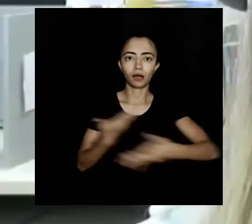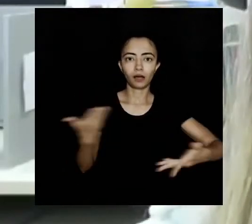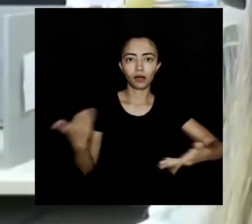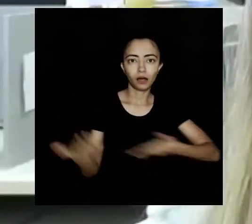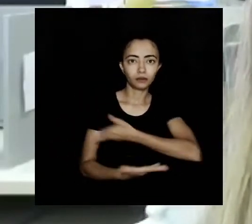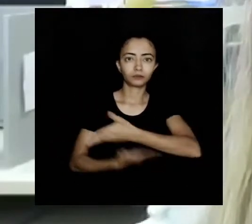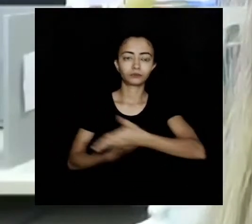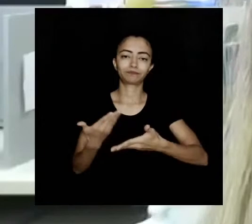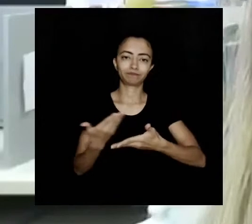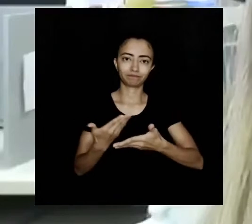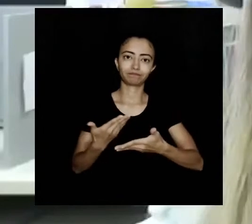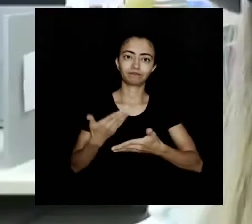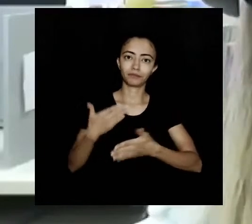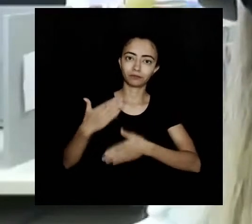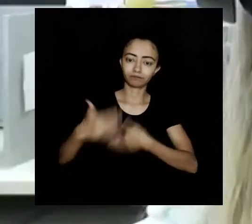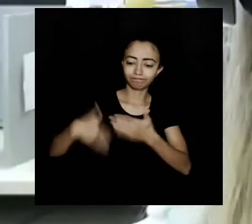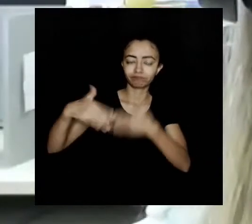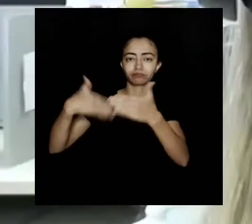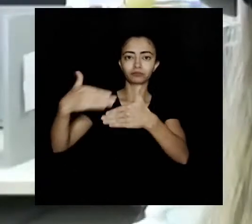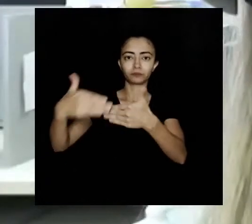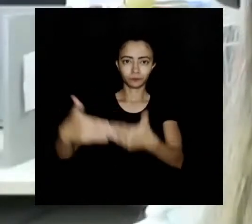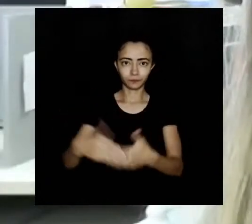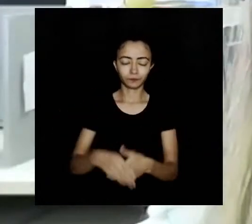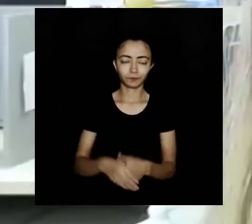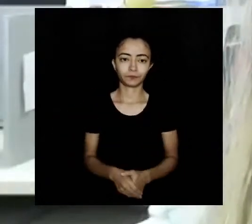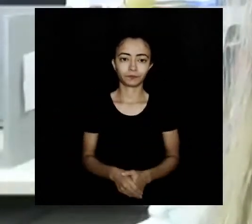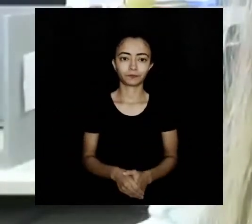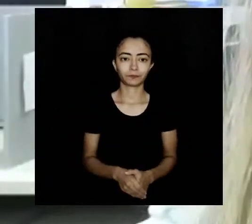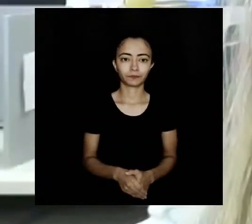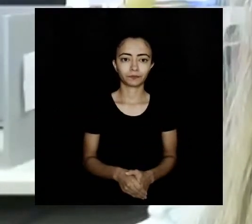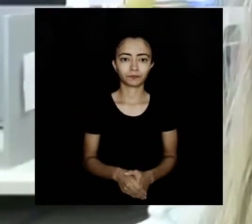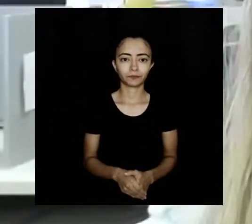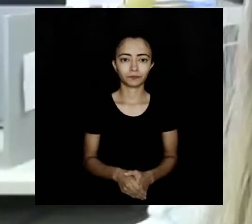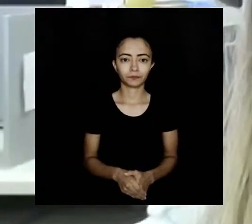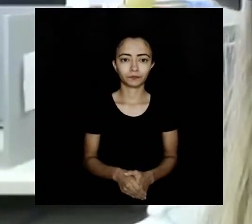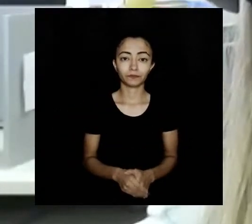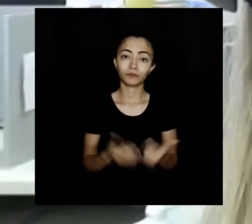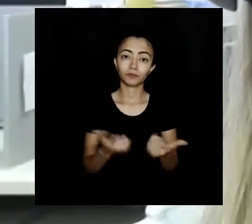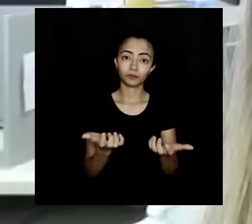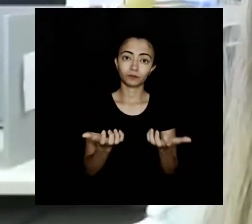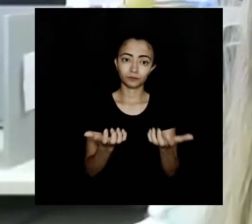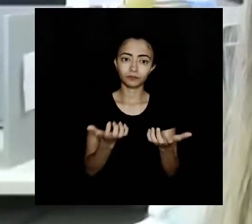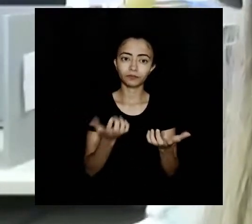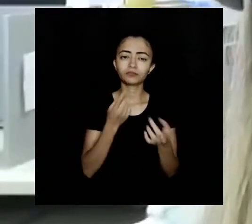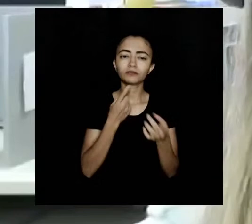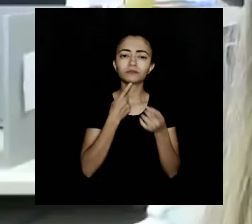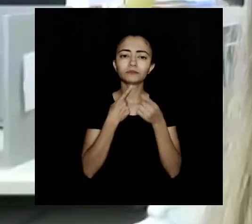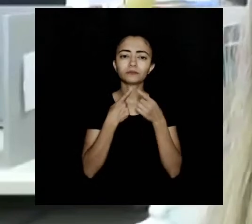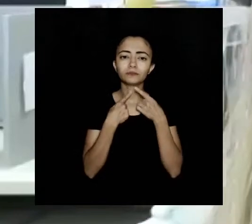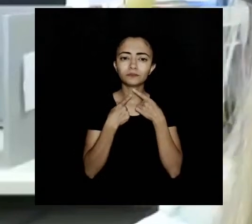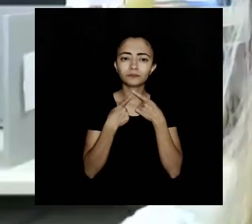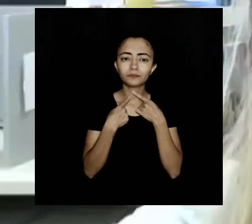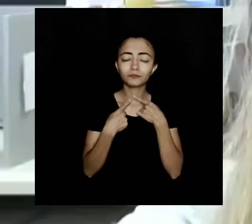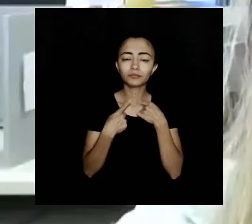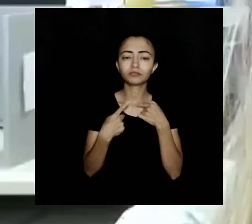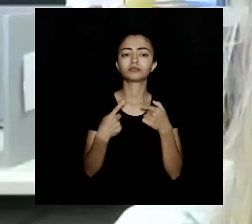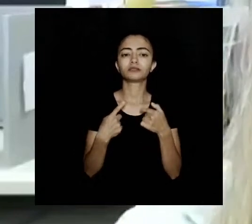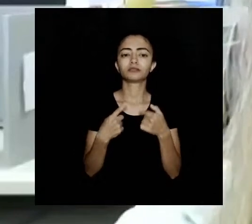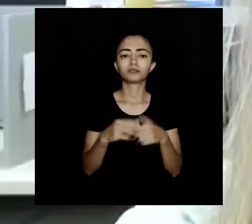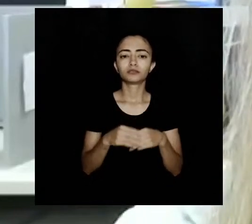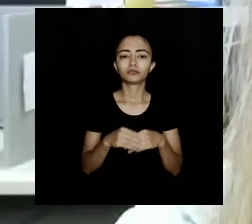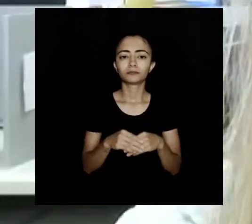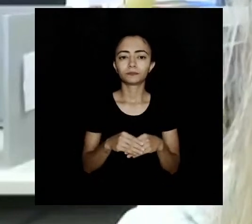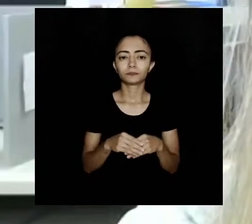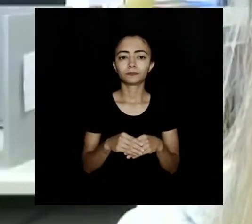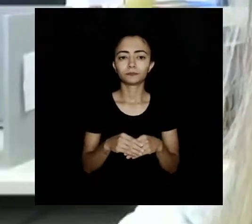health system. And I thank everyone once again, and I wish all of you a